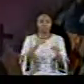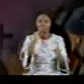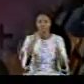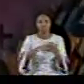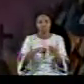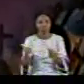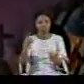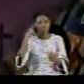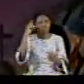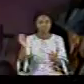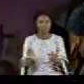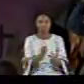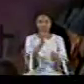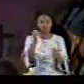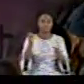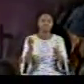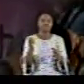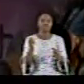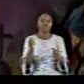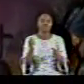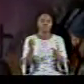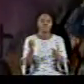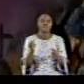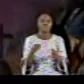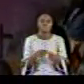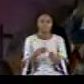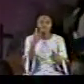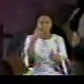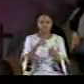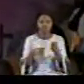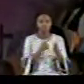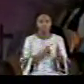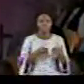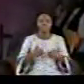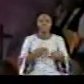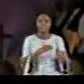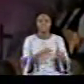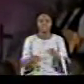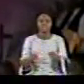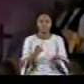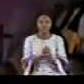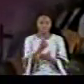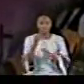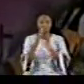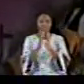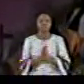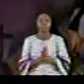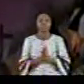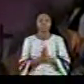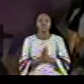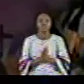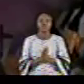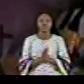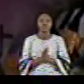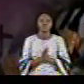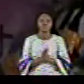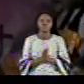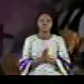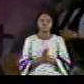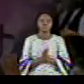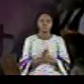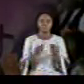forever. See what the Lord has done. Amen. And now we'll take you to a location in